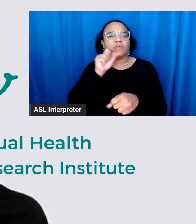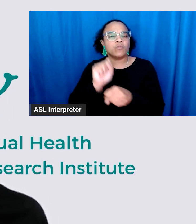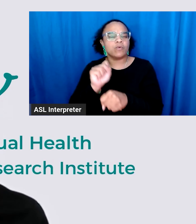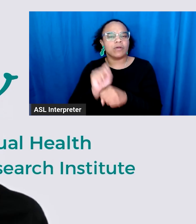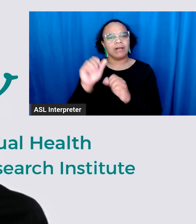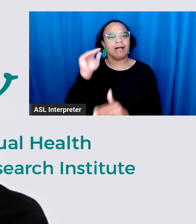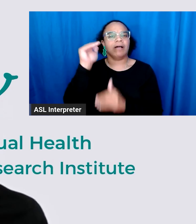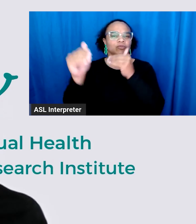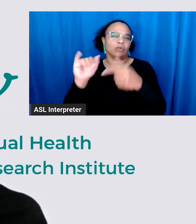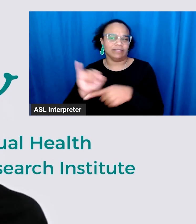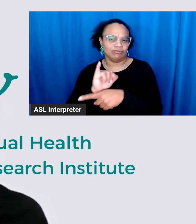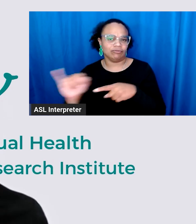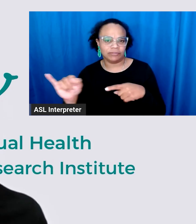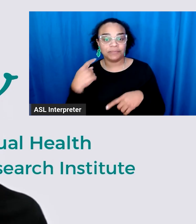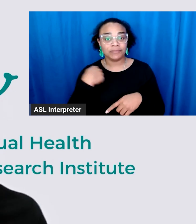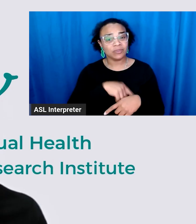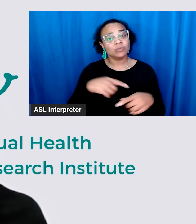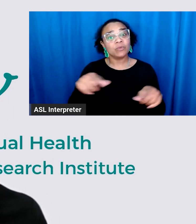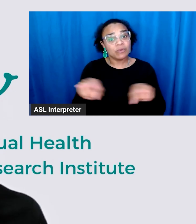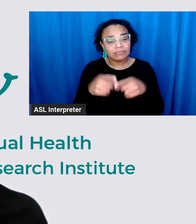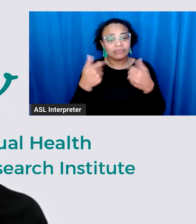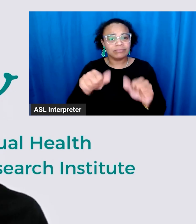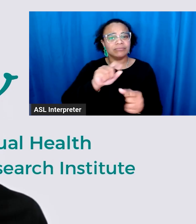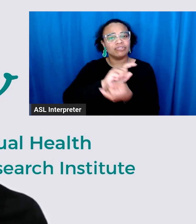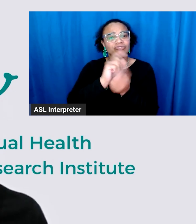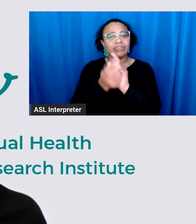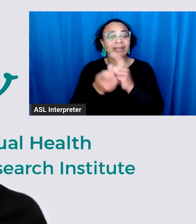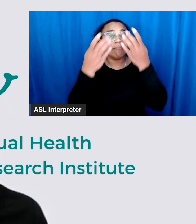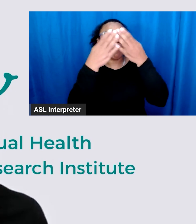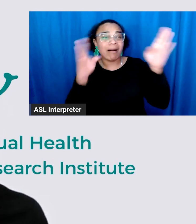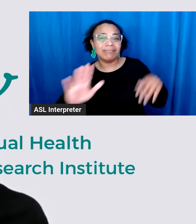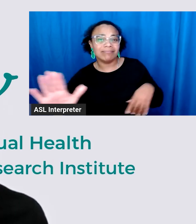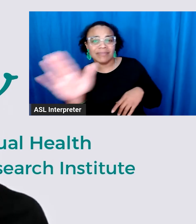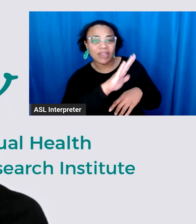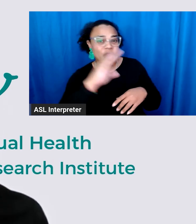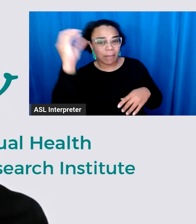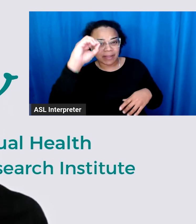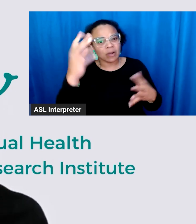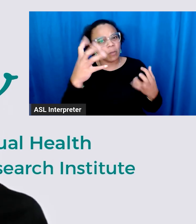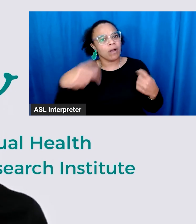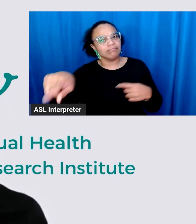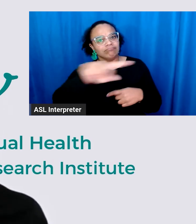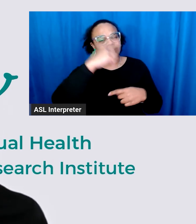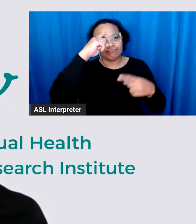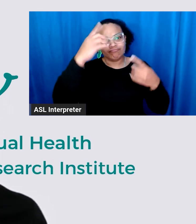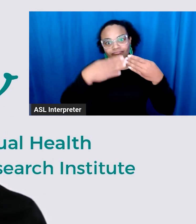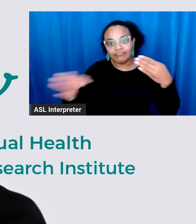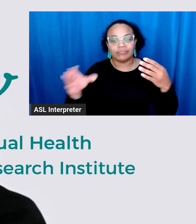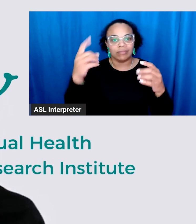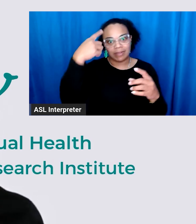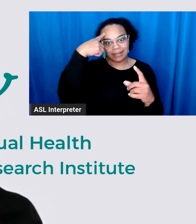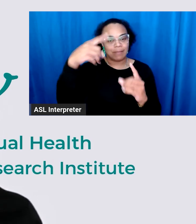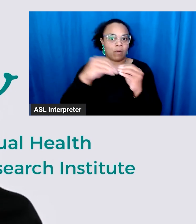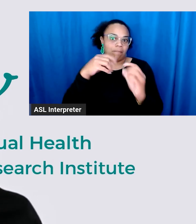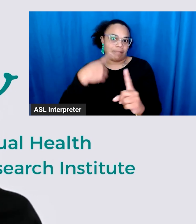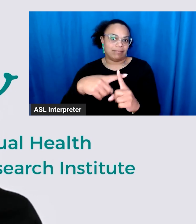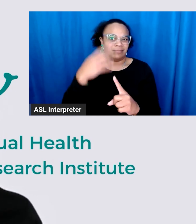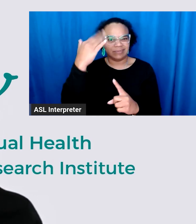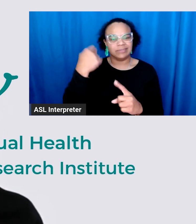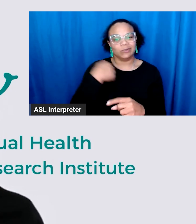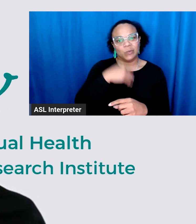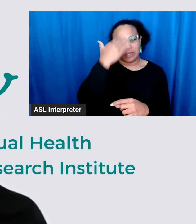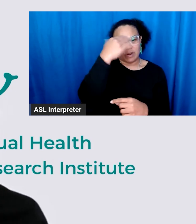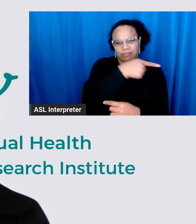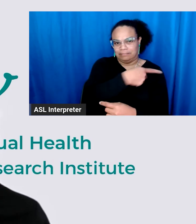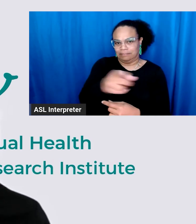also trying to positively change public opinion because we know that stigma plays such a huge role in the issues faced by sex workers.